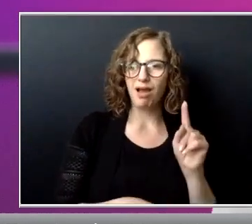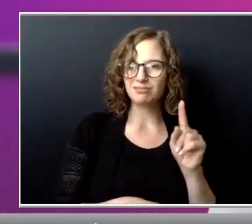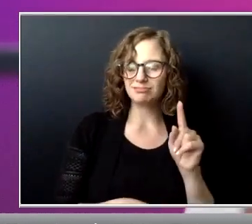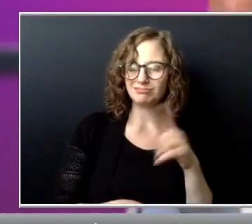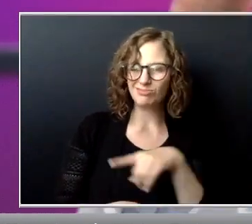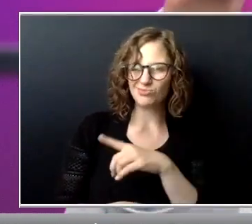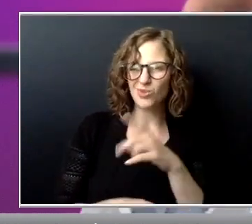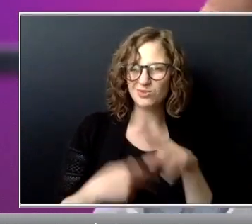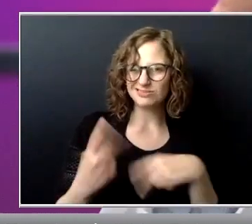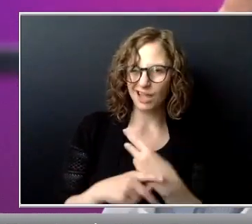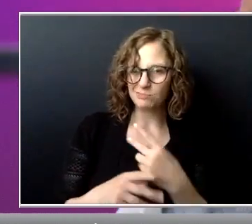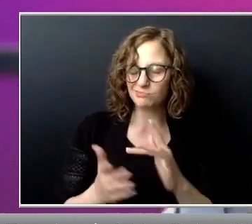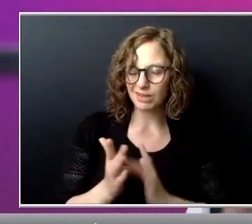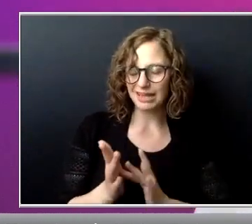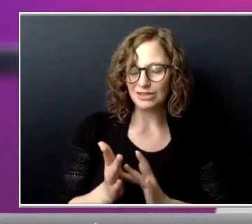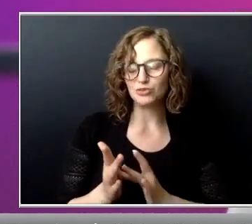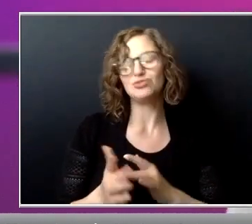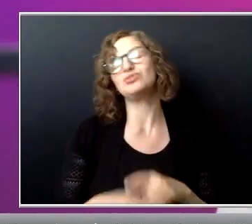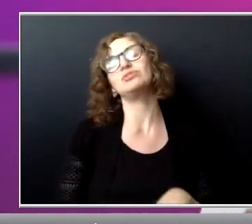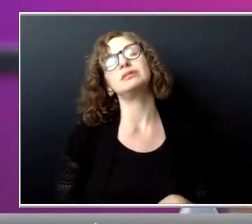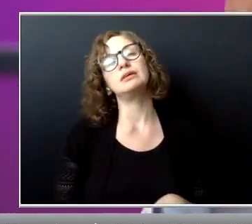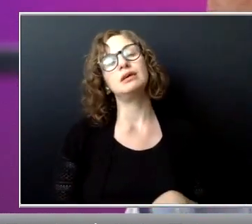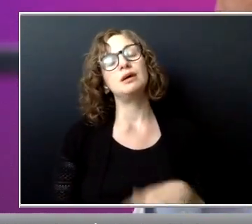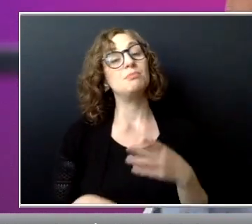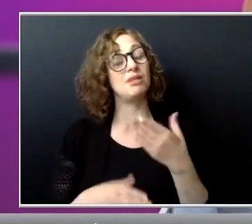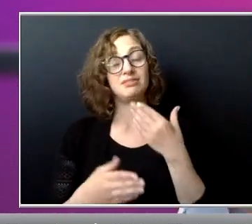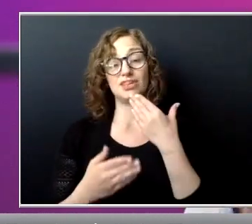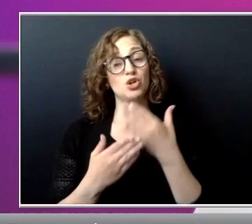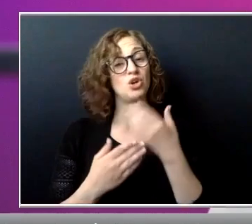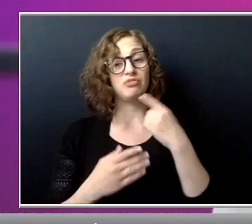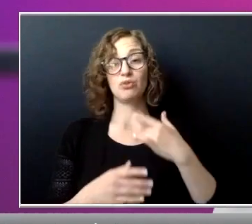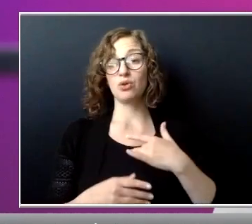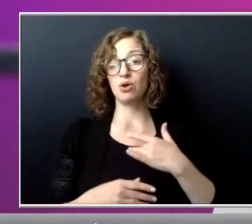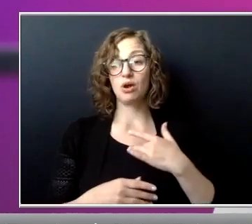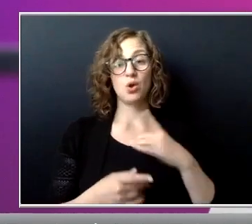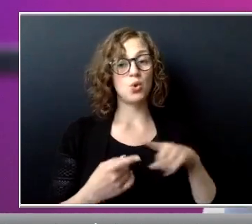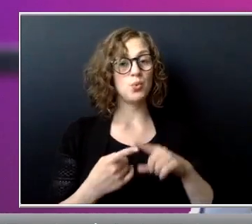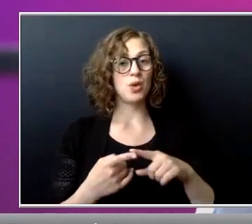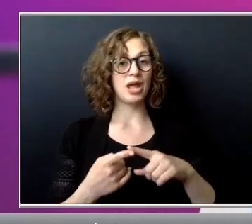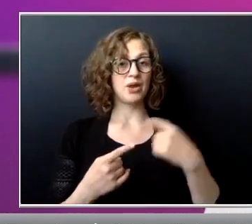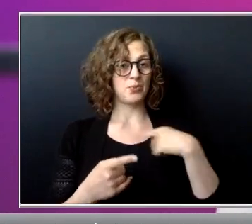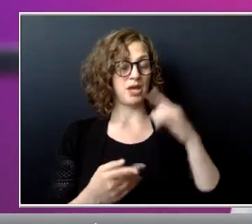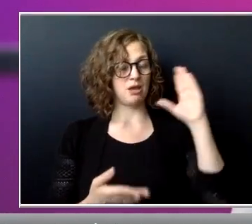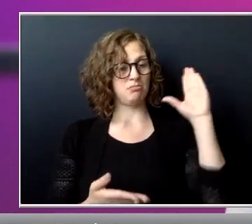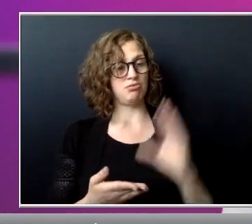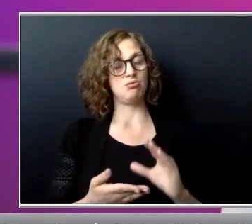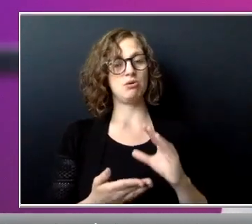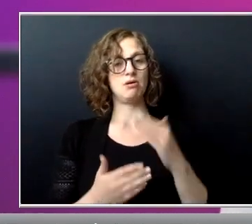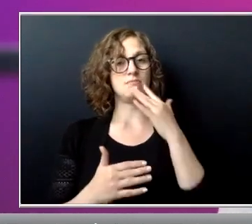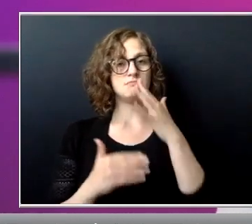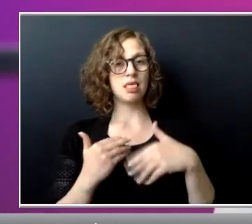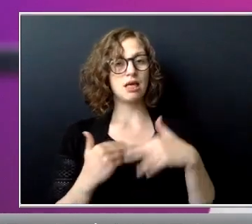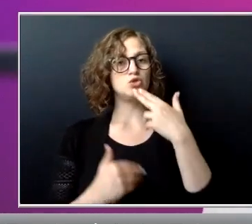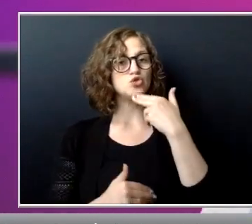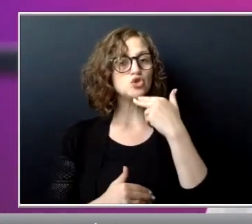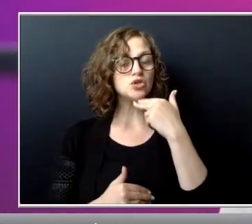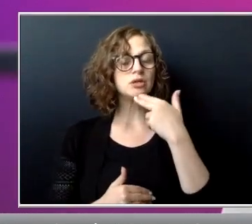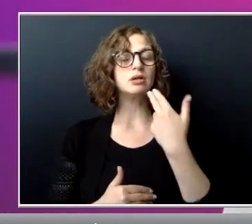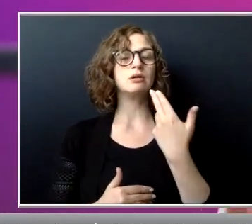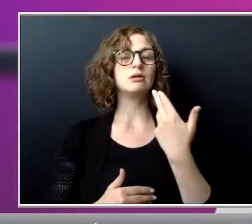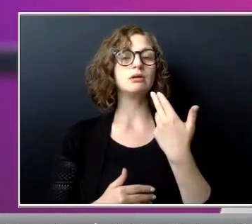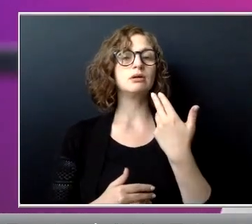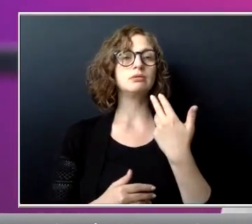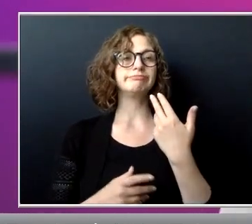so whenever we, as Dr. Hoos-Thompson was saying, and whenever we lower blood sugars as we control diabetes, we